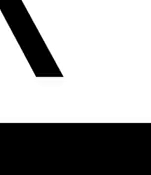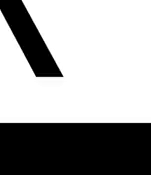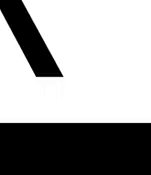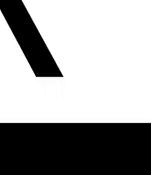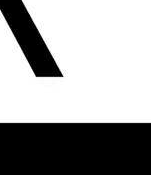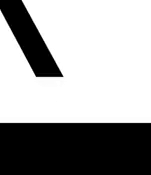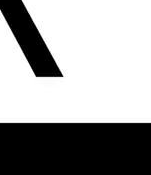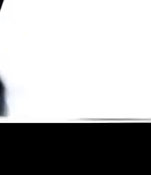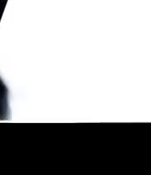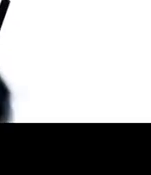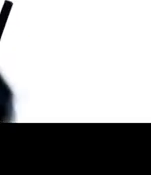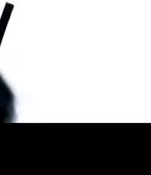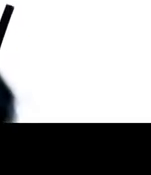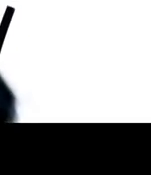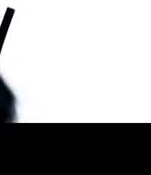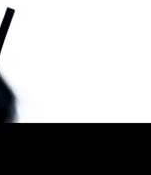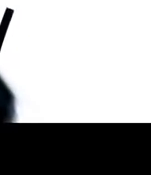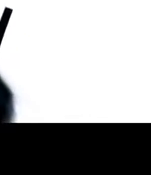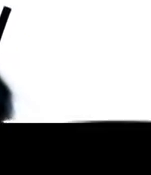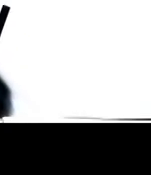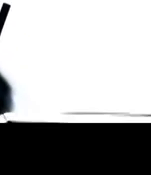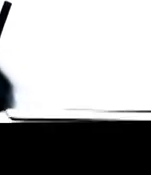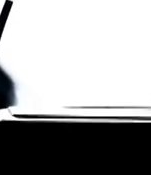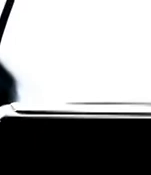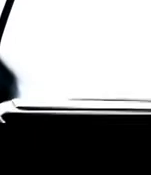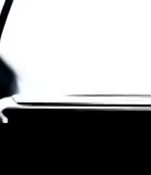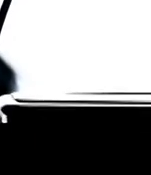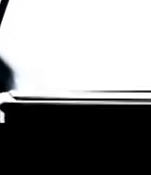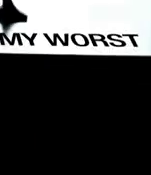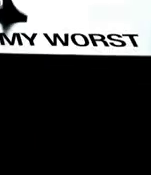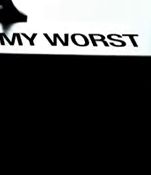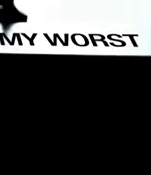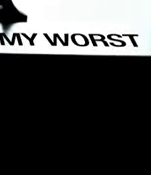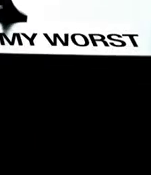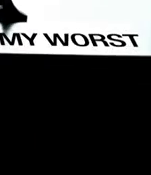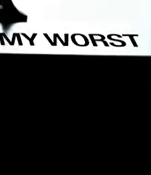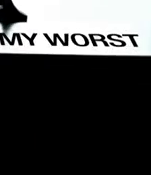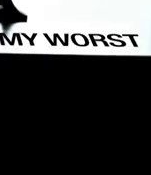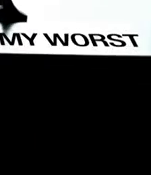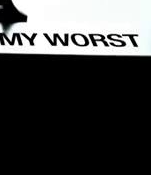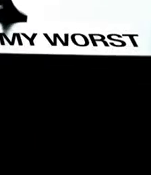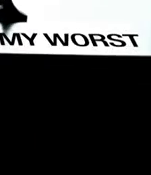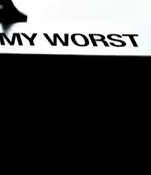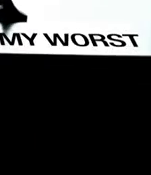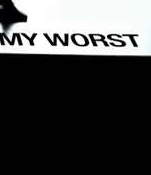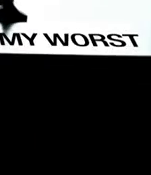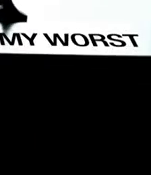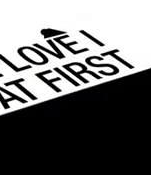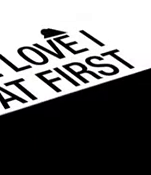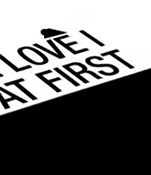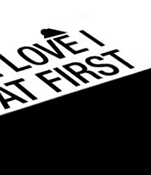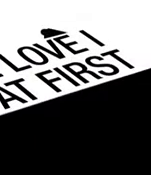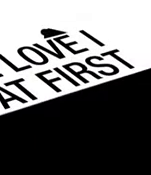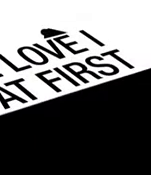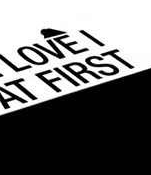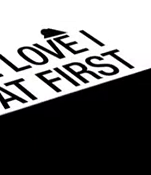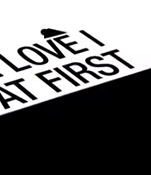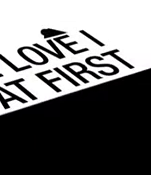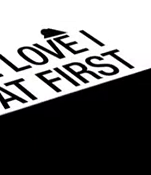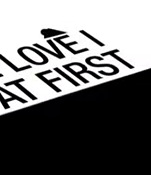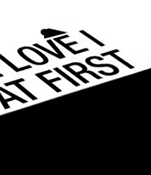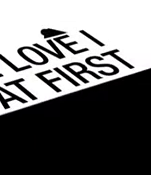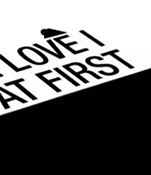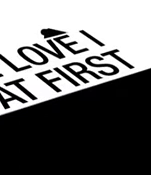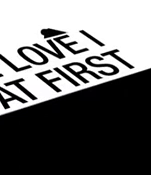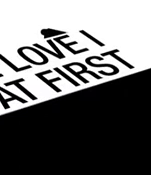me back to a preacher and a verse where they've seen me at my worst, to the love I